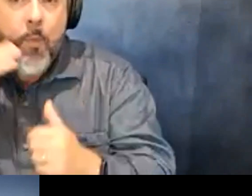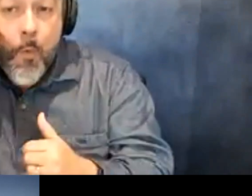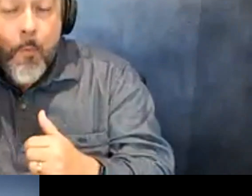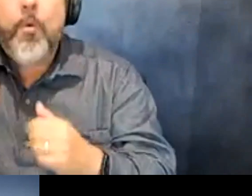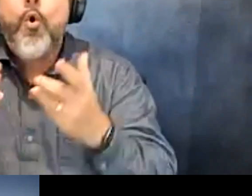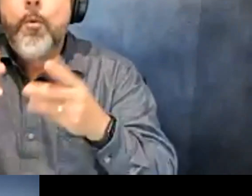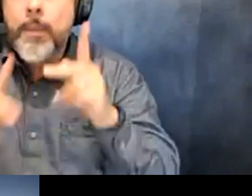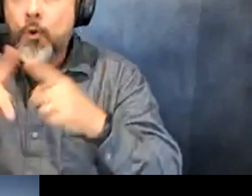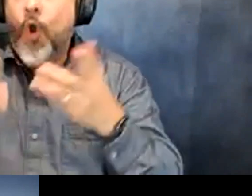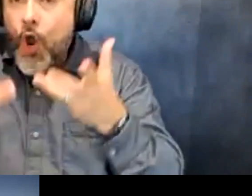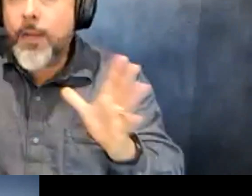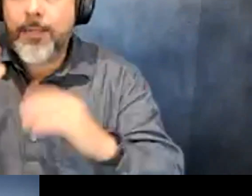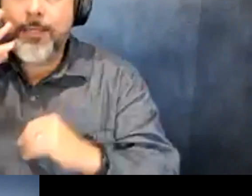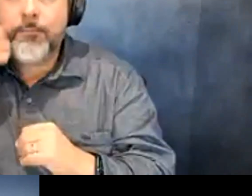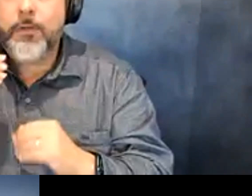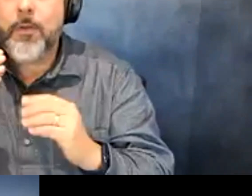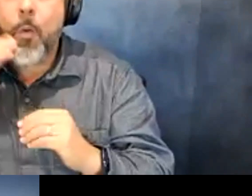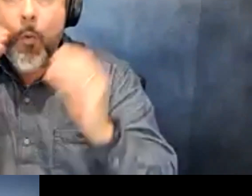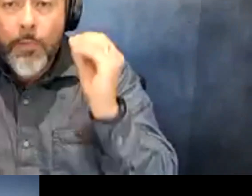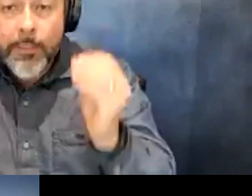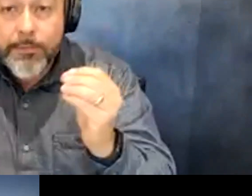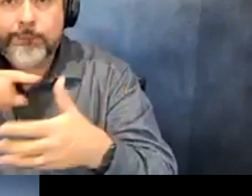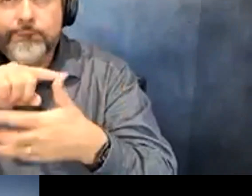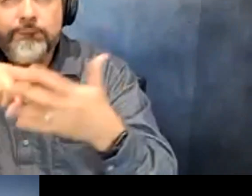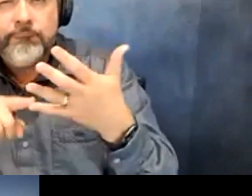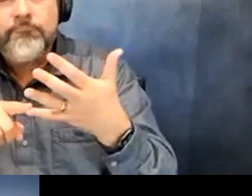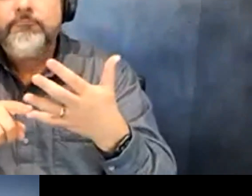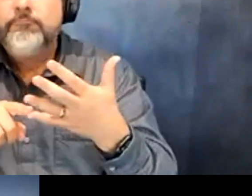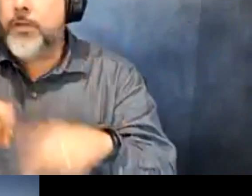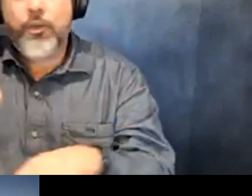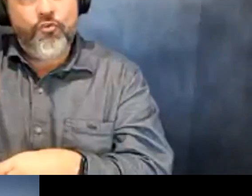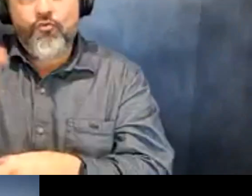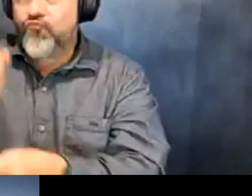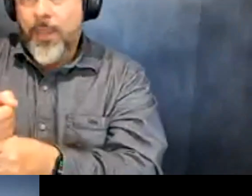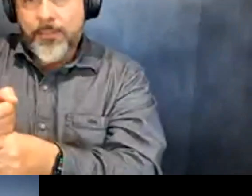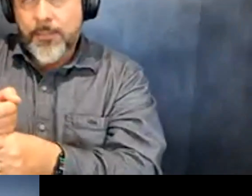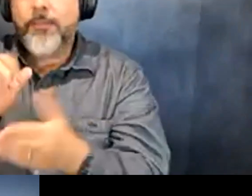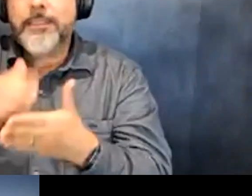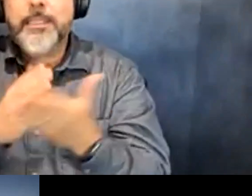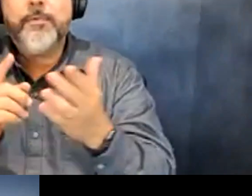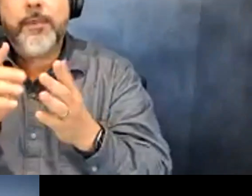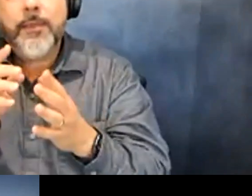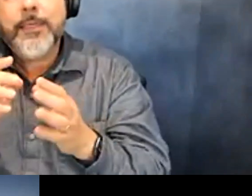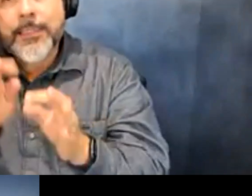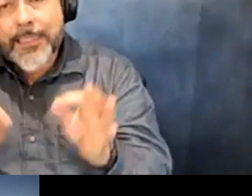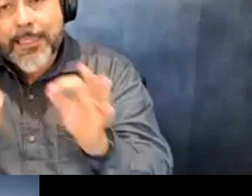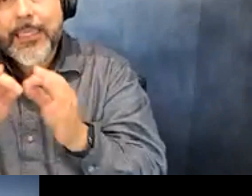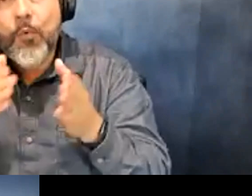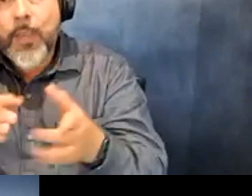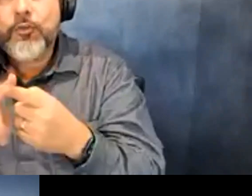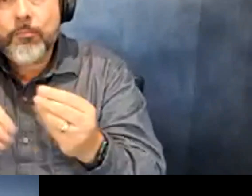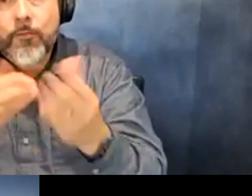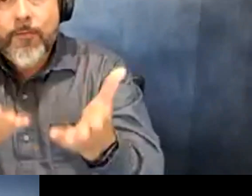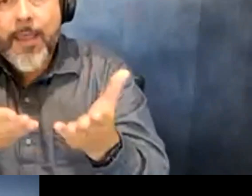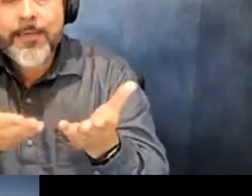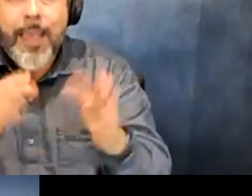So you're absolutely right. That's one of the key ways to provide housing, and we need to really work to make sure that